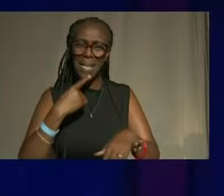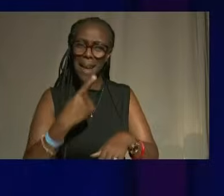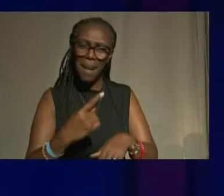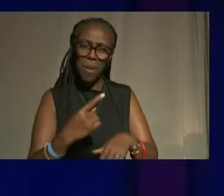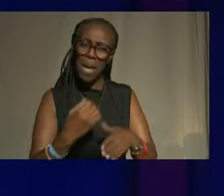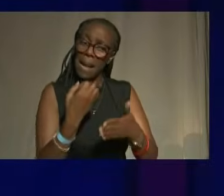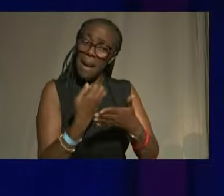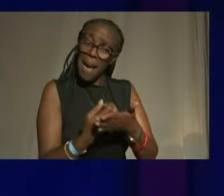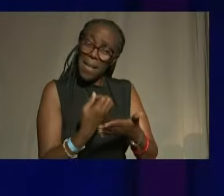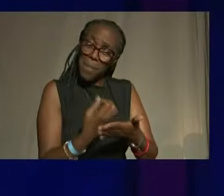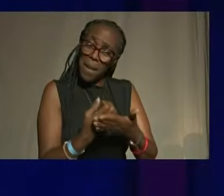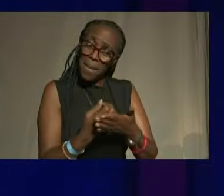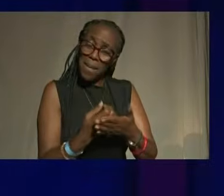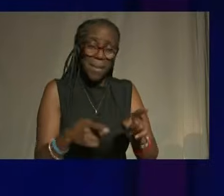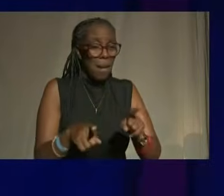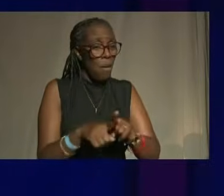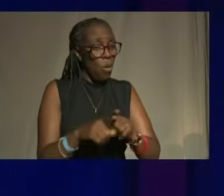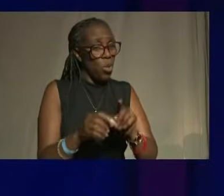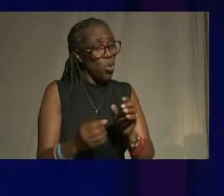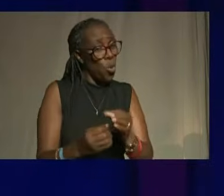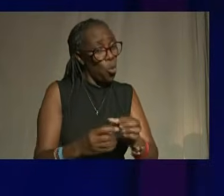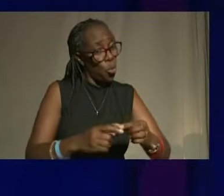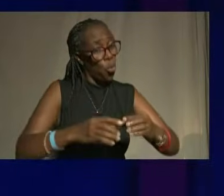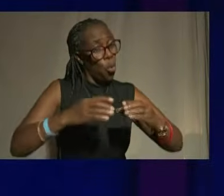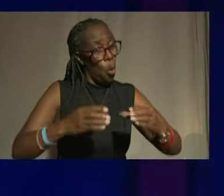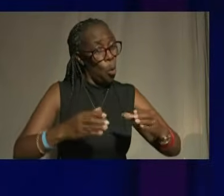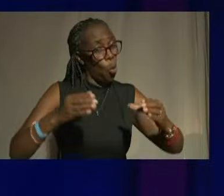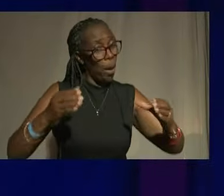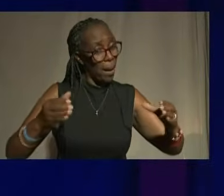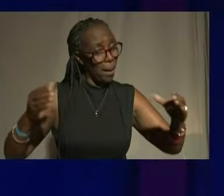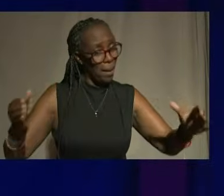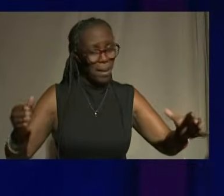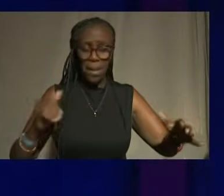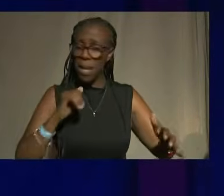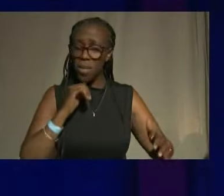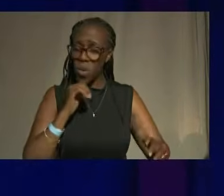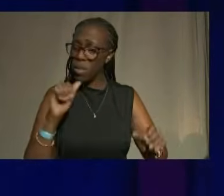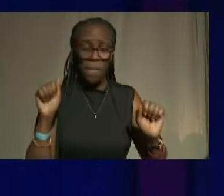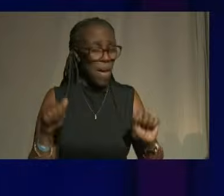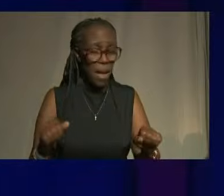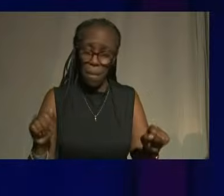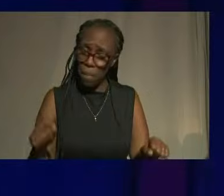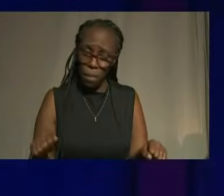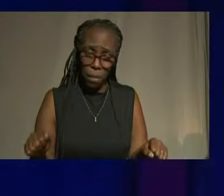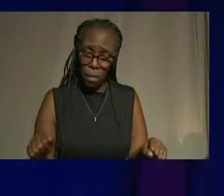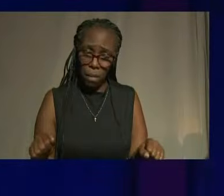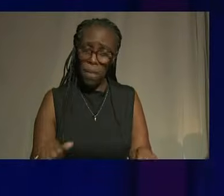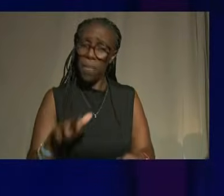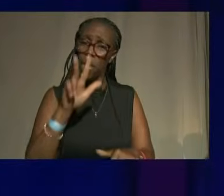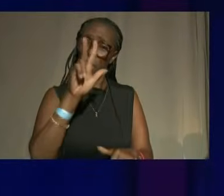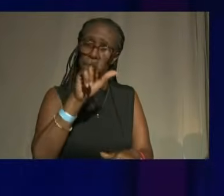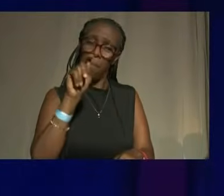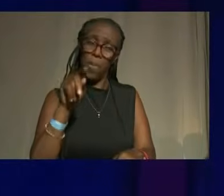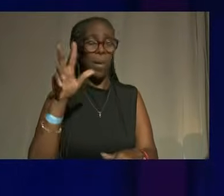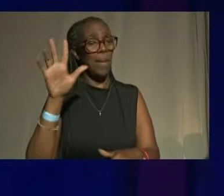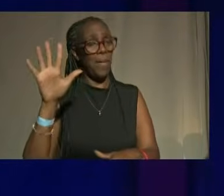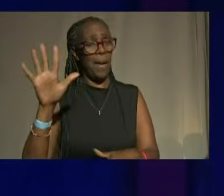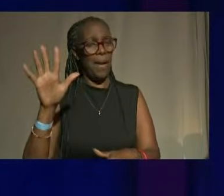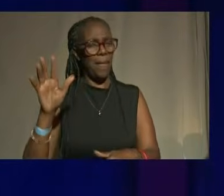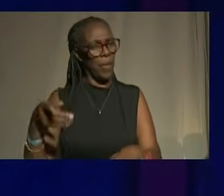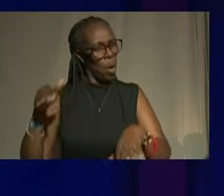growing. So that's not available for you to use towards the 3.5. And you also put out an